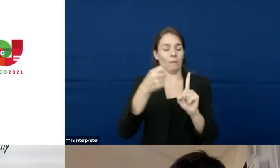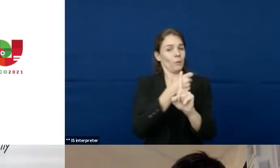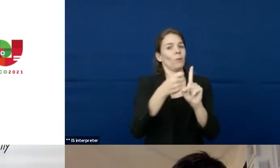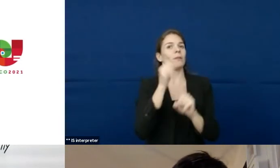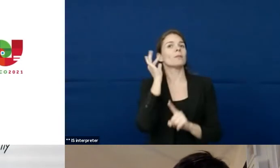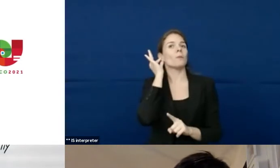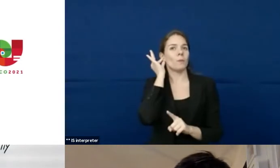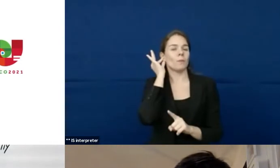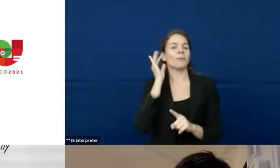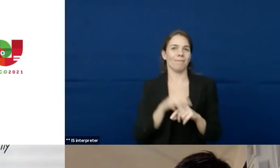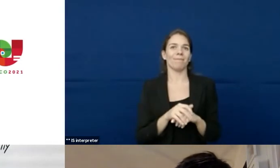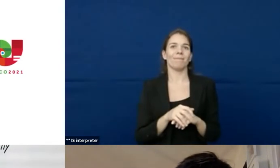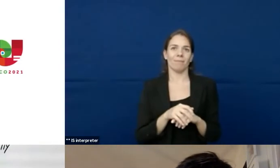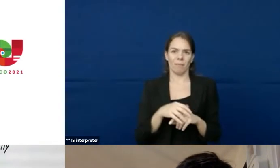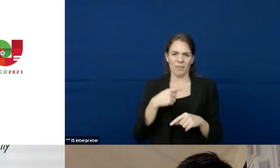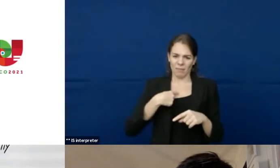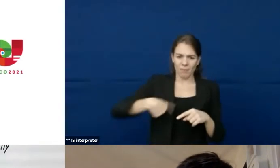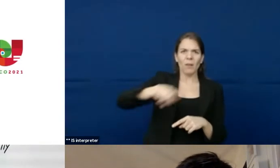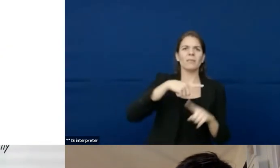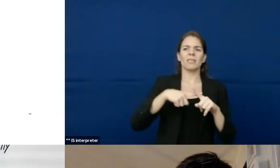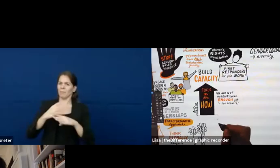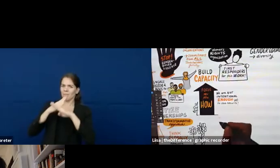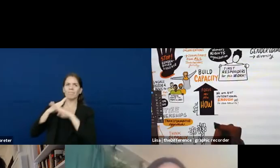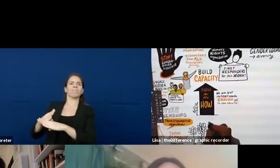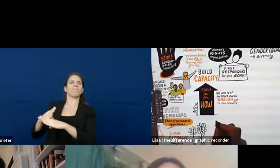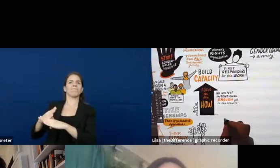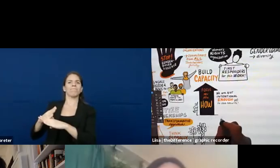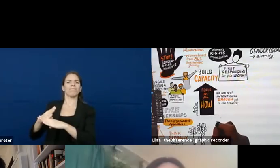it a little bit around. Over to you.